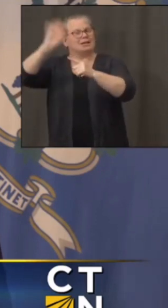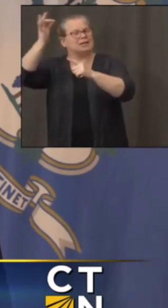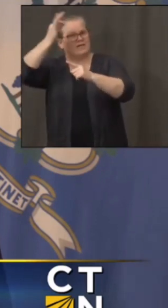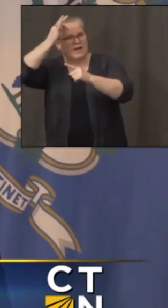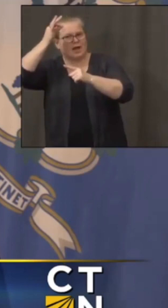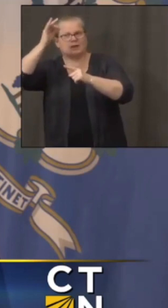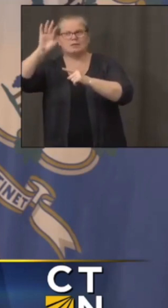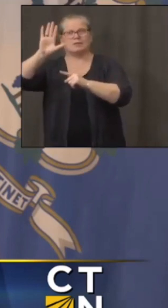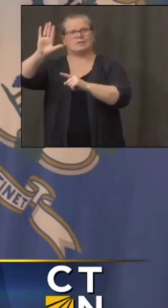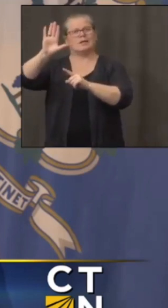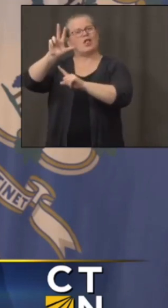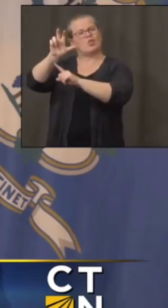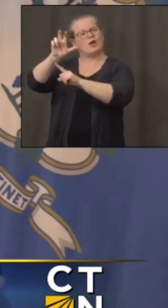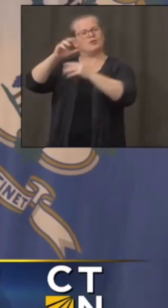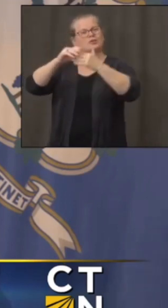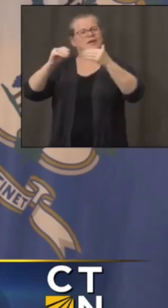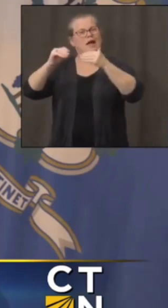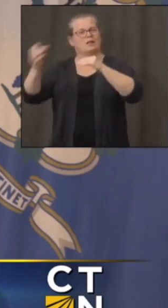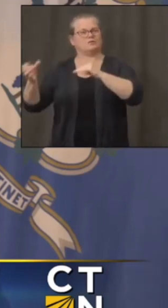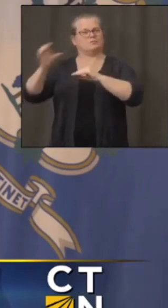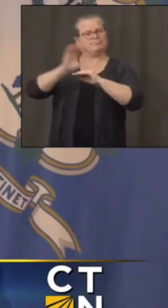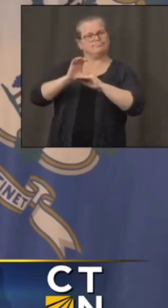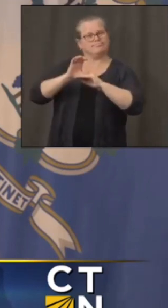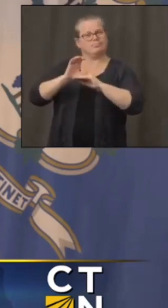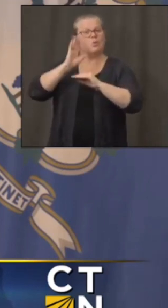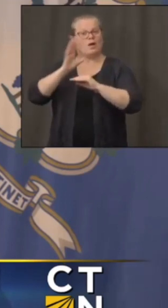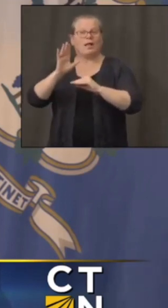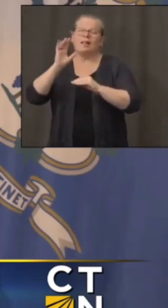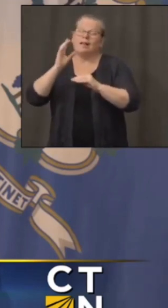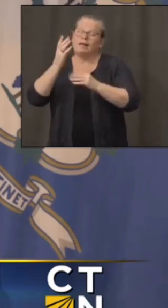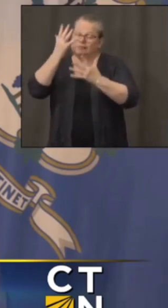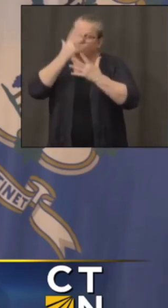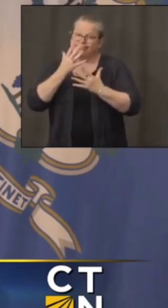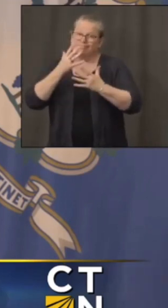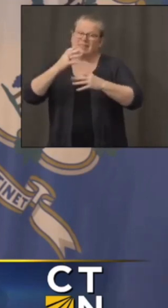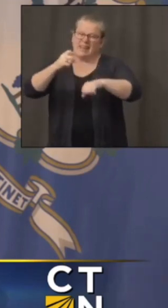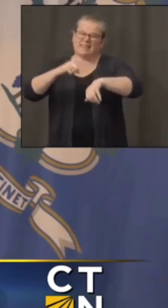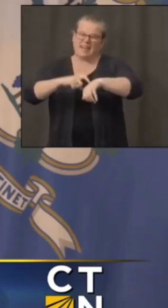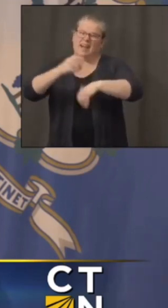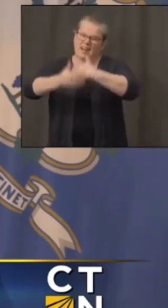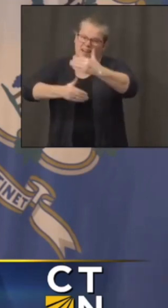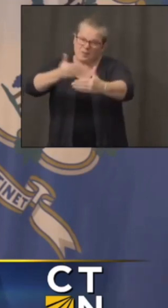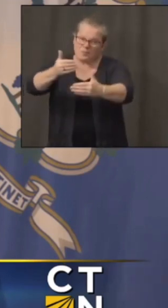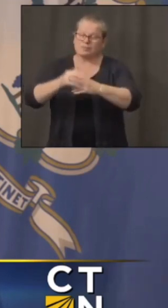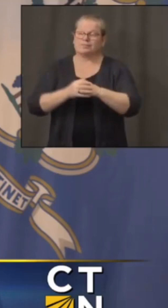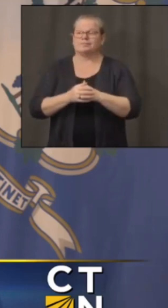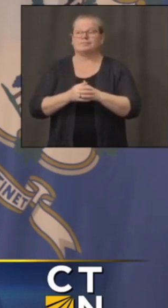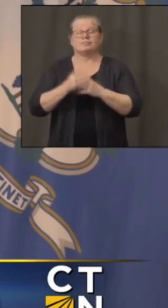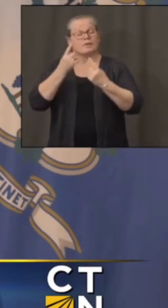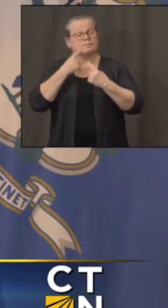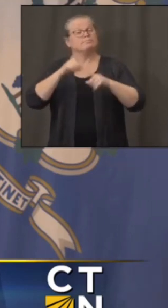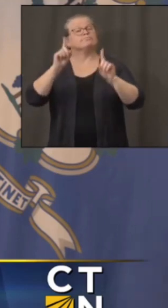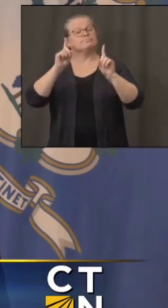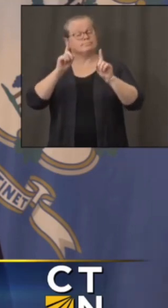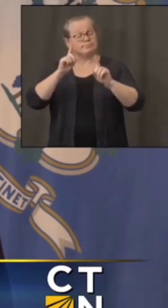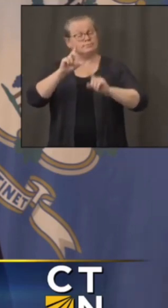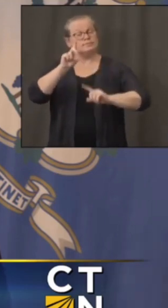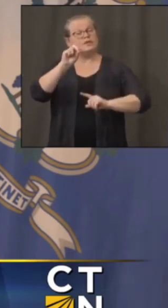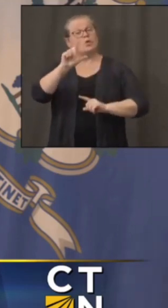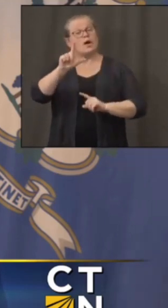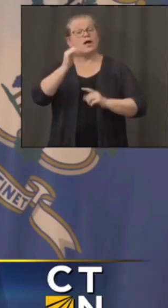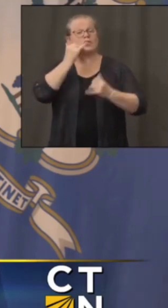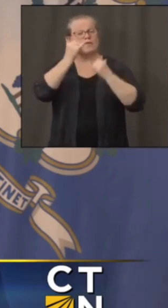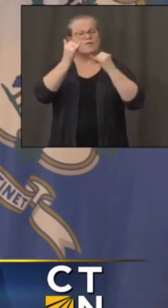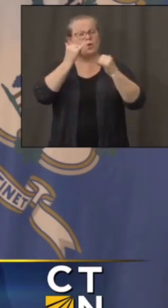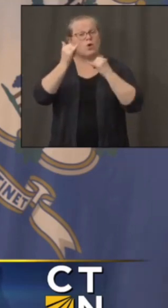while. Fortunately, DOL has now been able to get their call service center up and operating. So I think they're much better